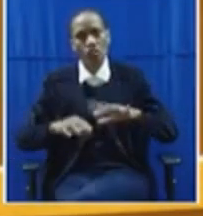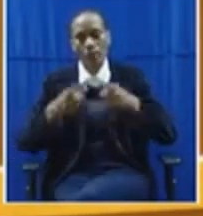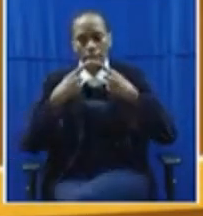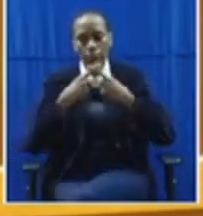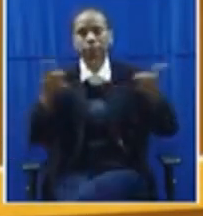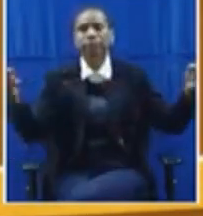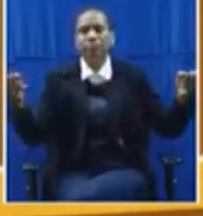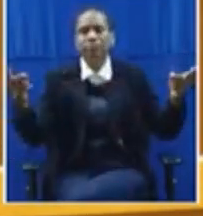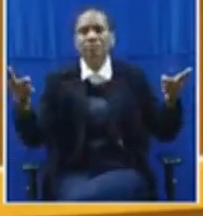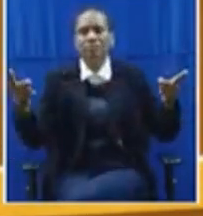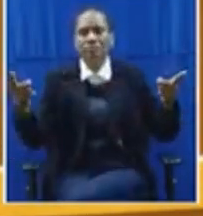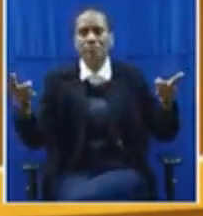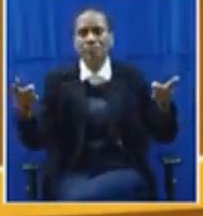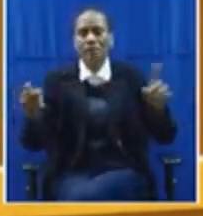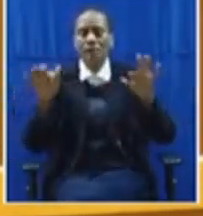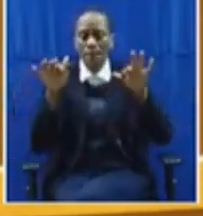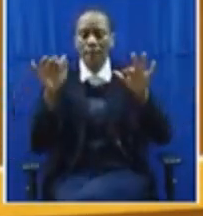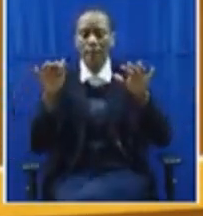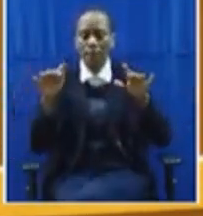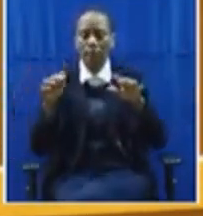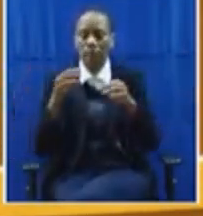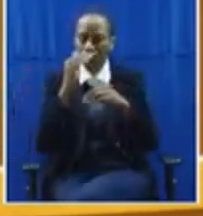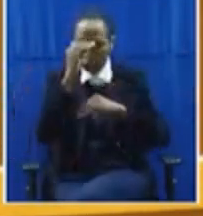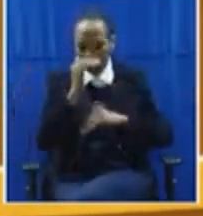coffin, let the mourners come.